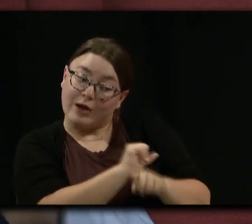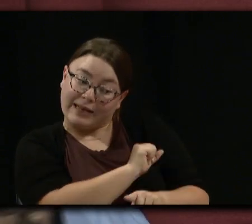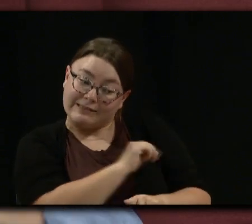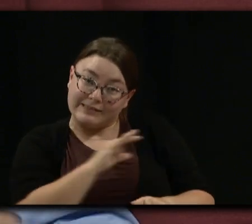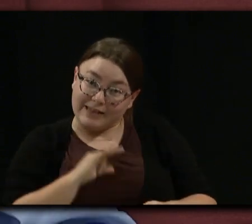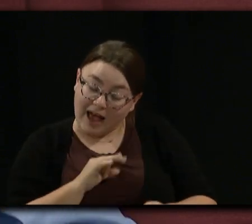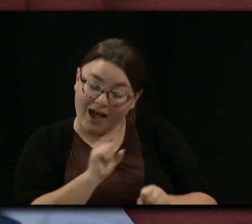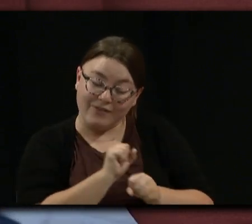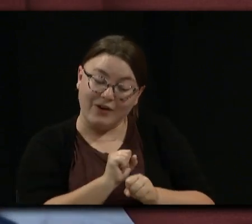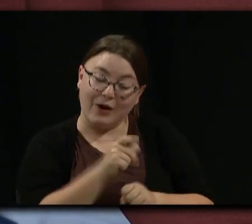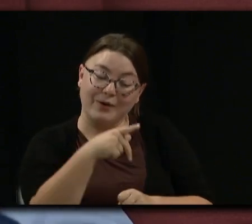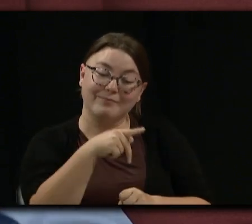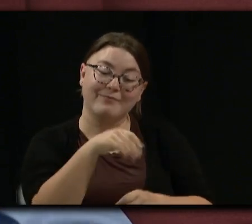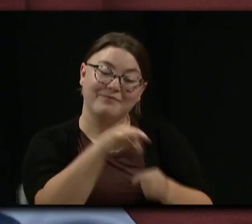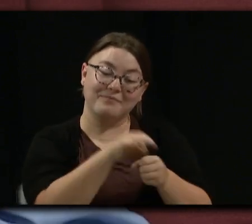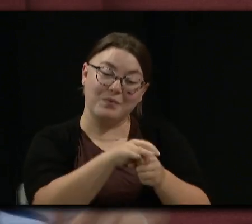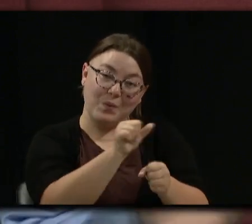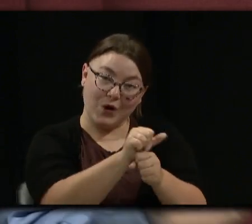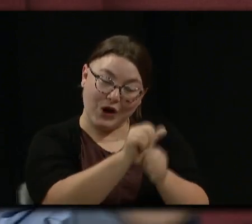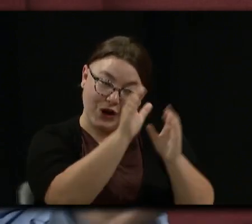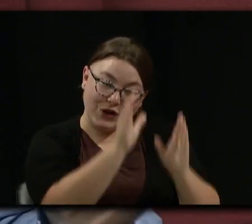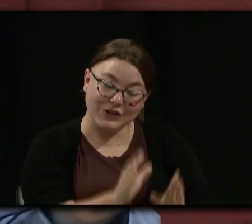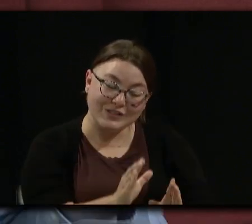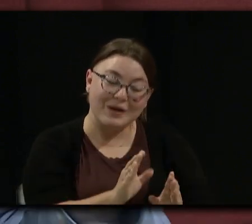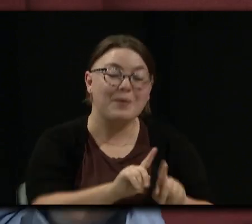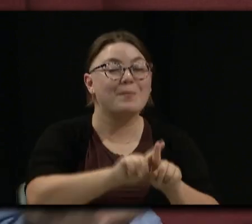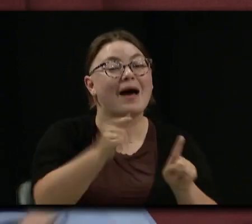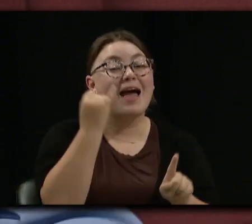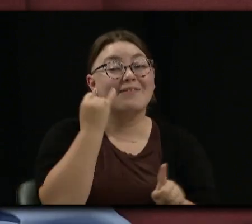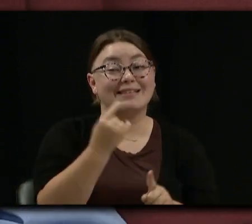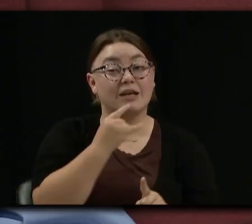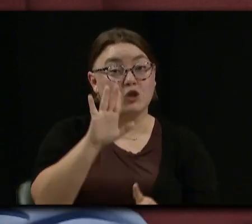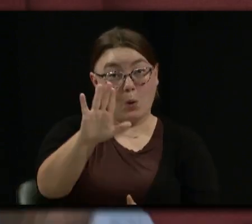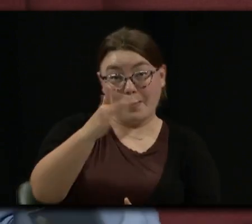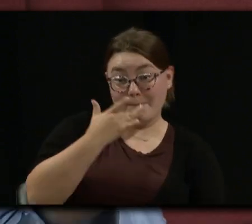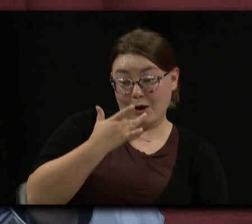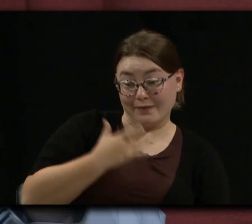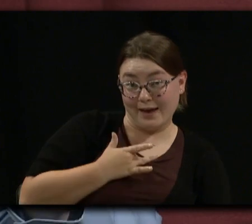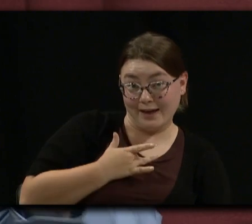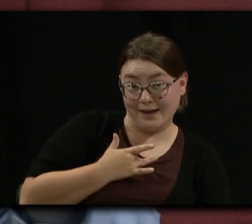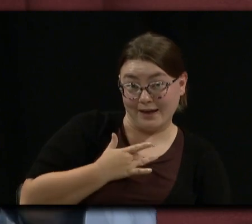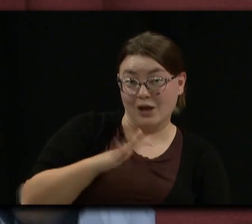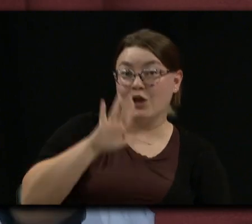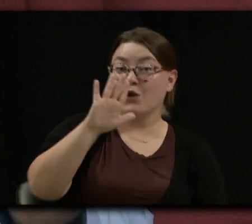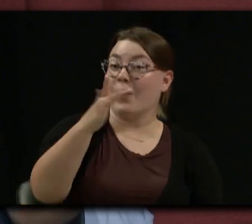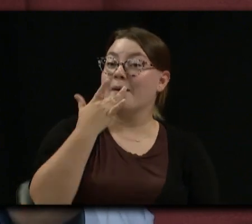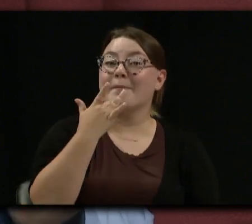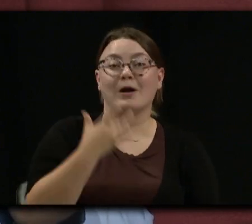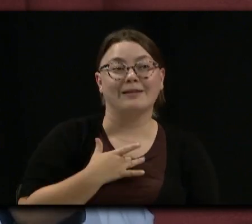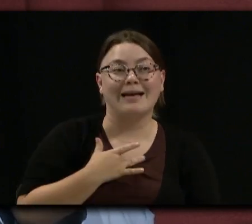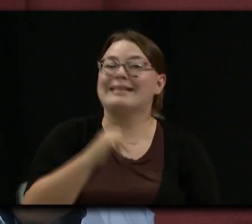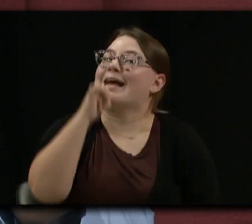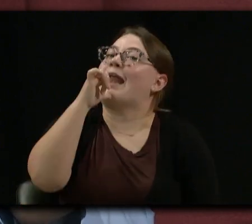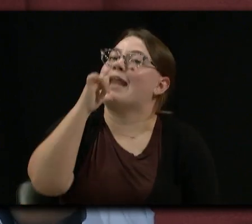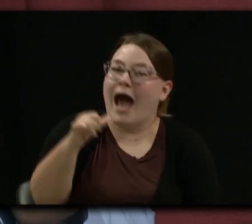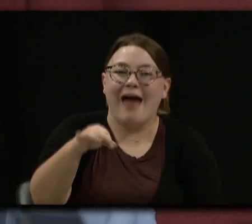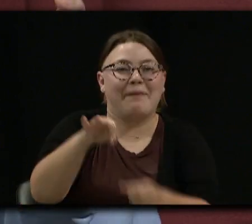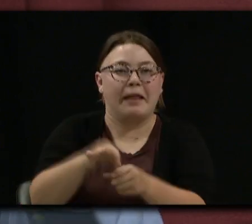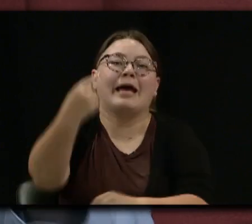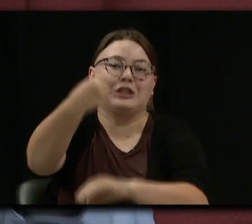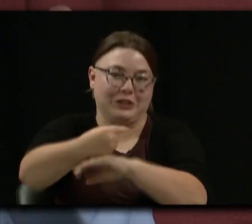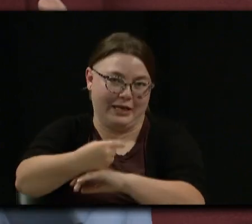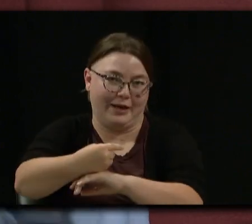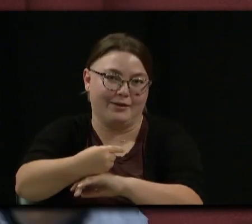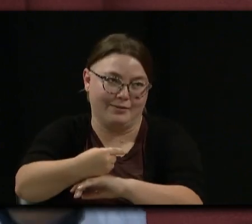the voters to also be mindful when it asks for your birth date. Your birth date is not the day of the election. Right. And